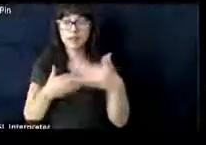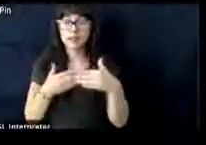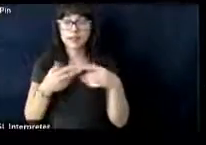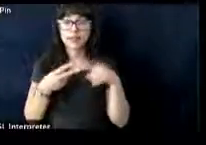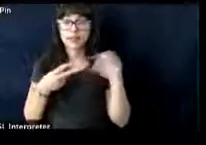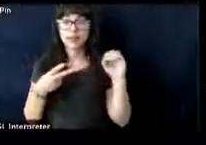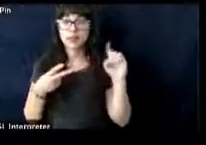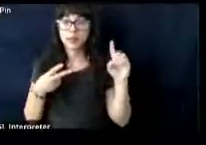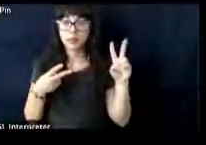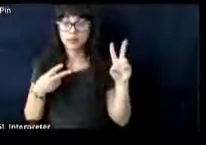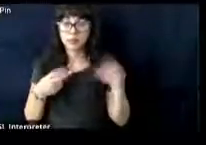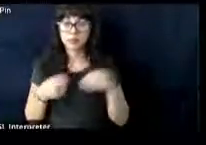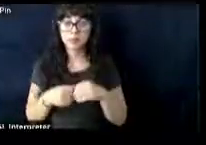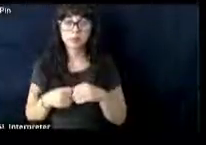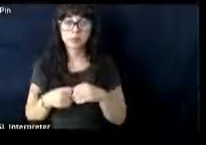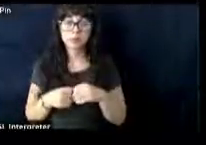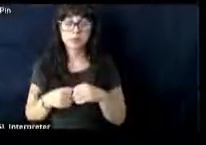012.